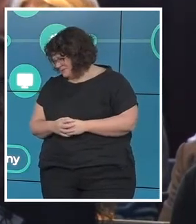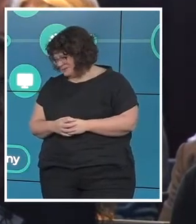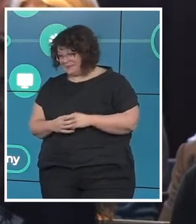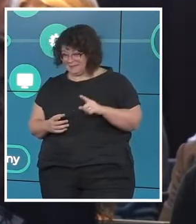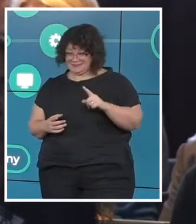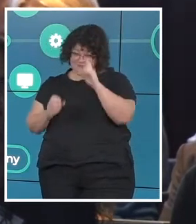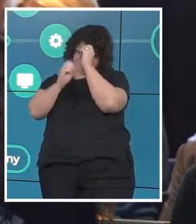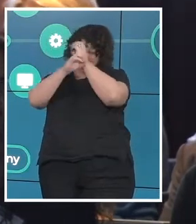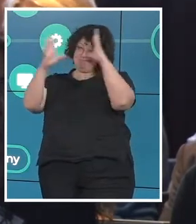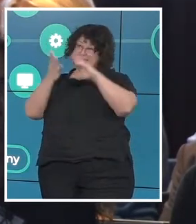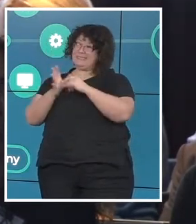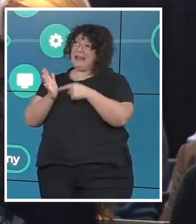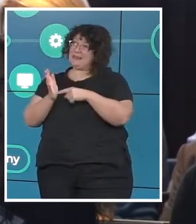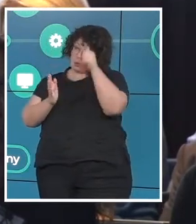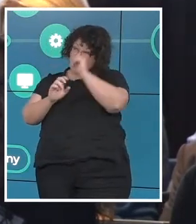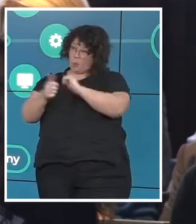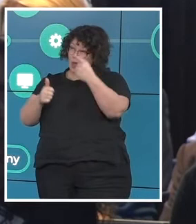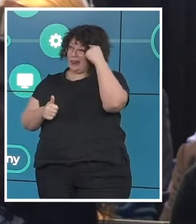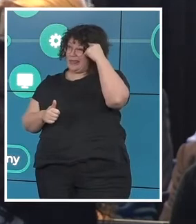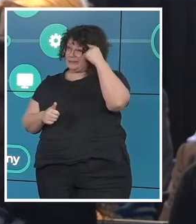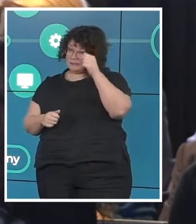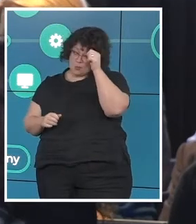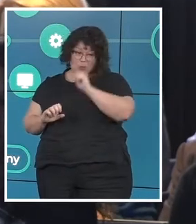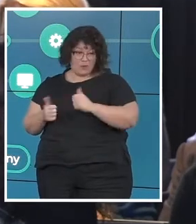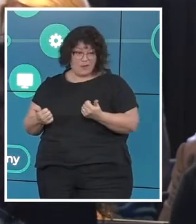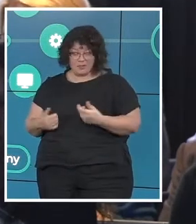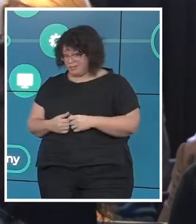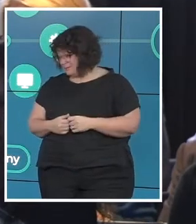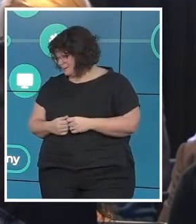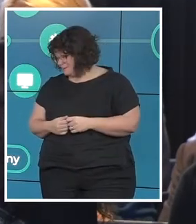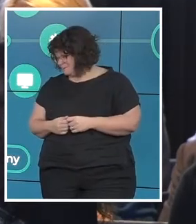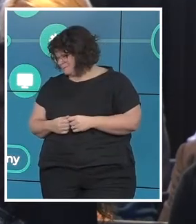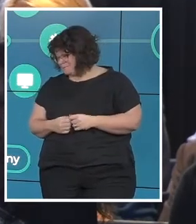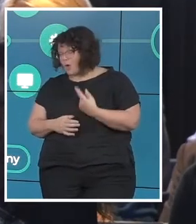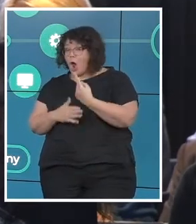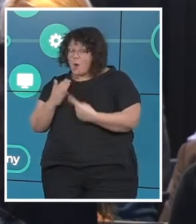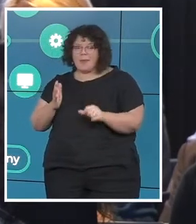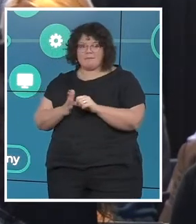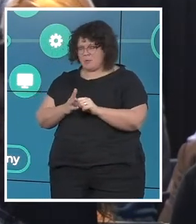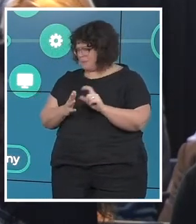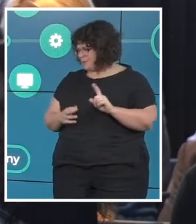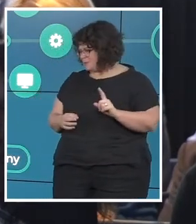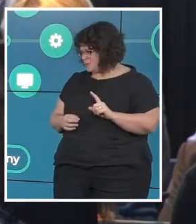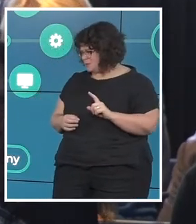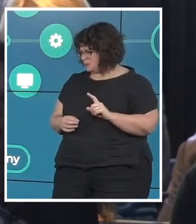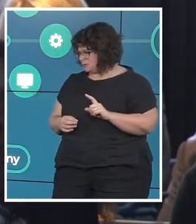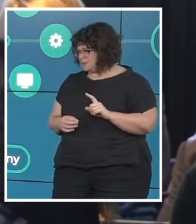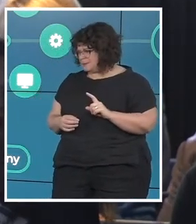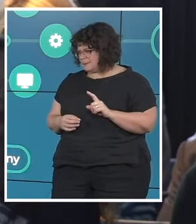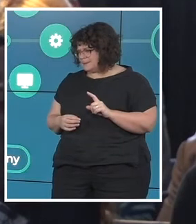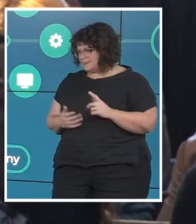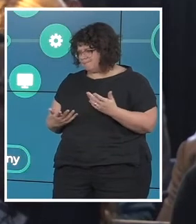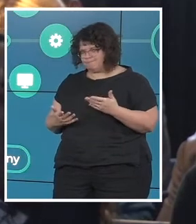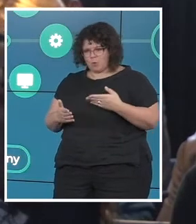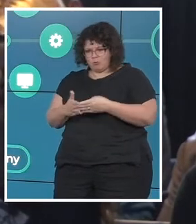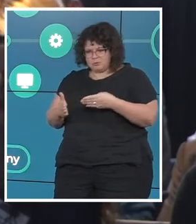The only problem that he would face, the barrier that he faced, was the obstacles in the road or the sudden things that happened. When I would